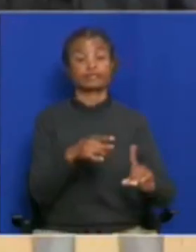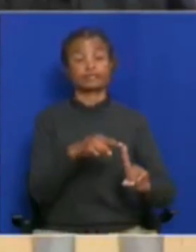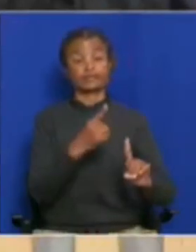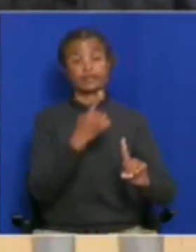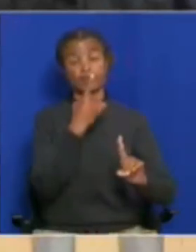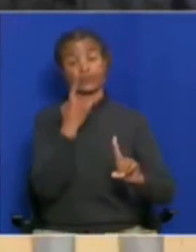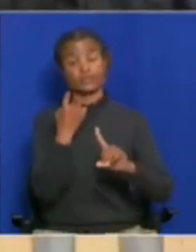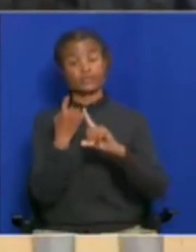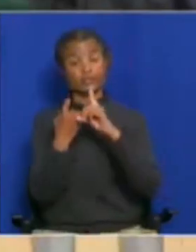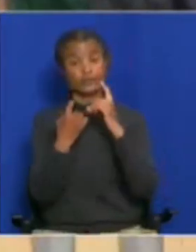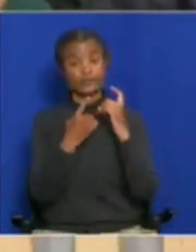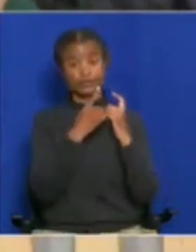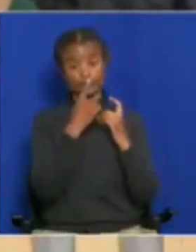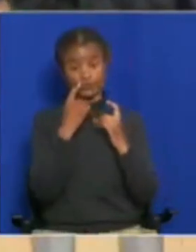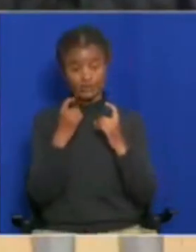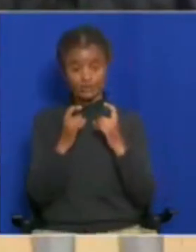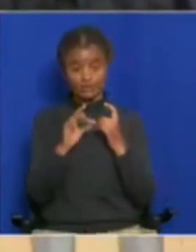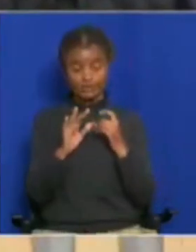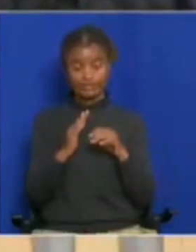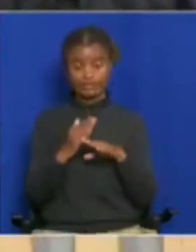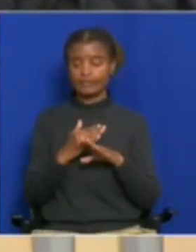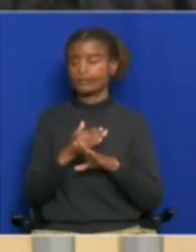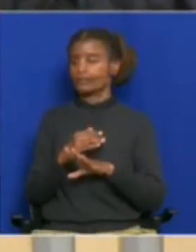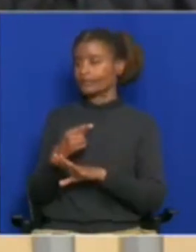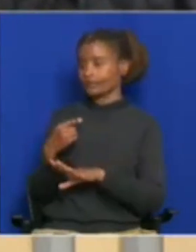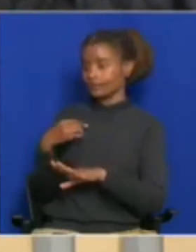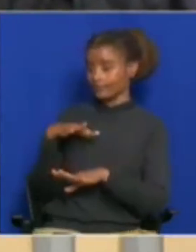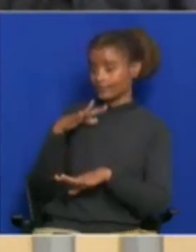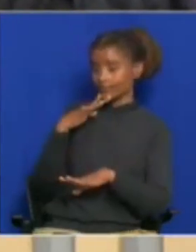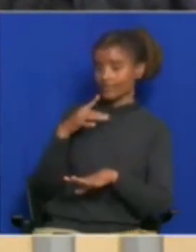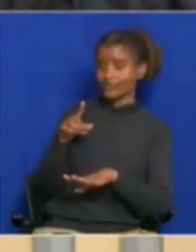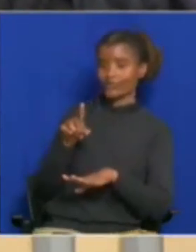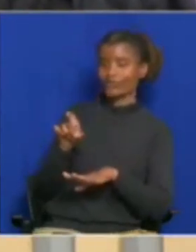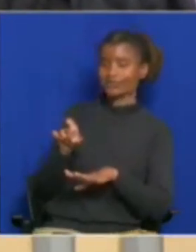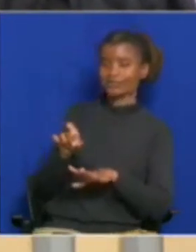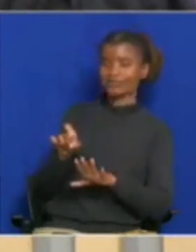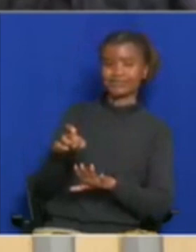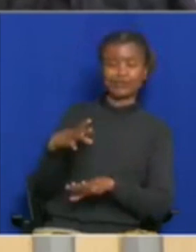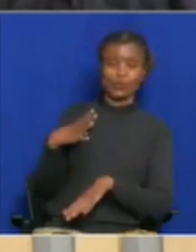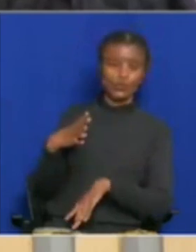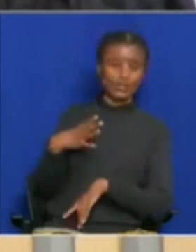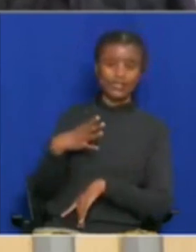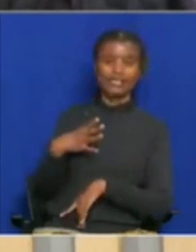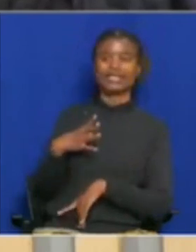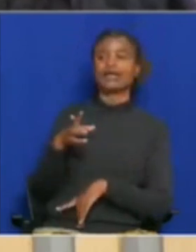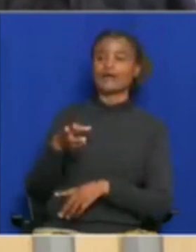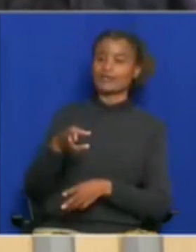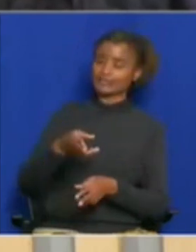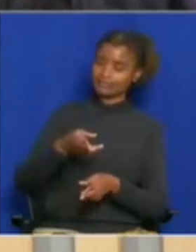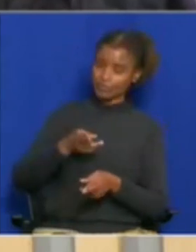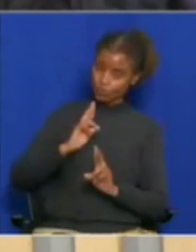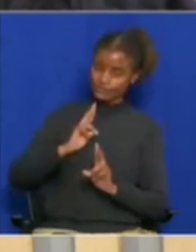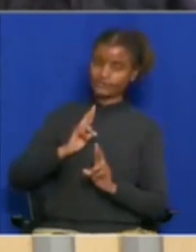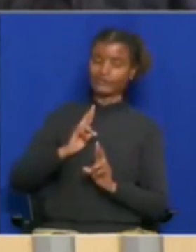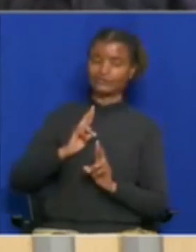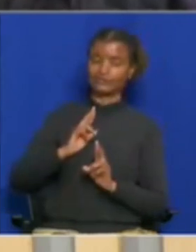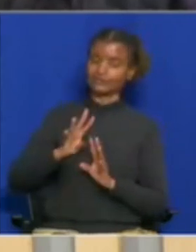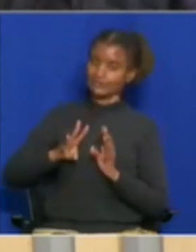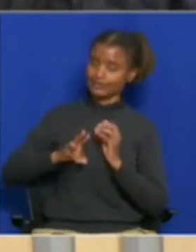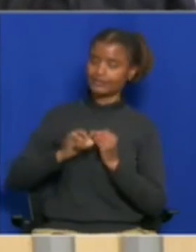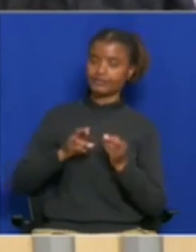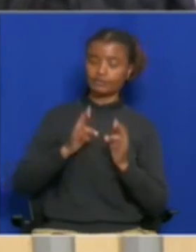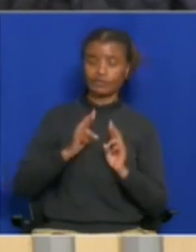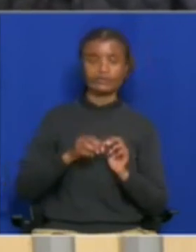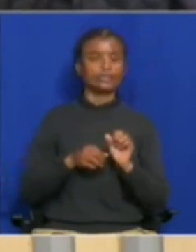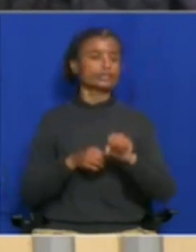looked at it. And not only the questions and the responses. Yes, On the basis thereof,